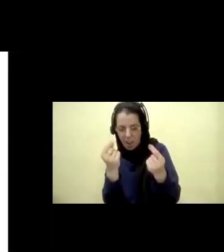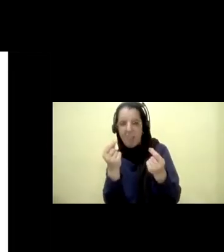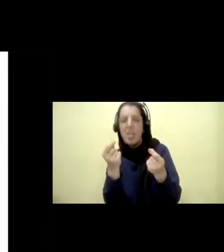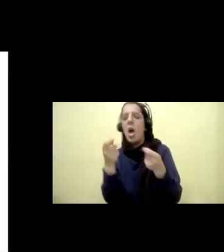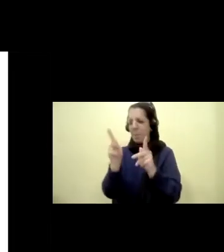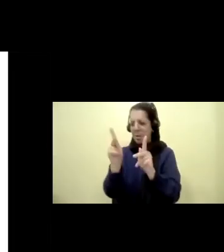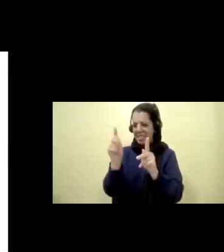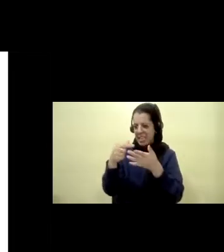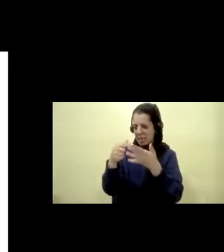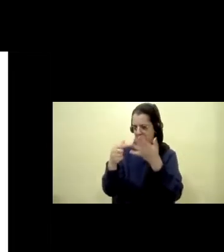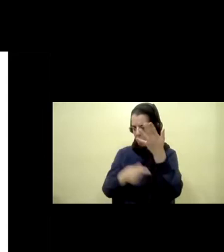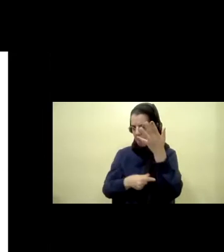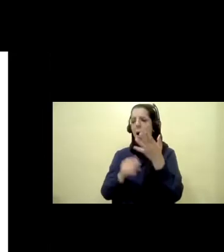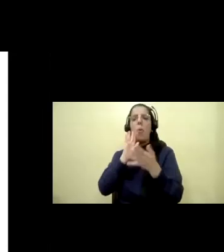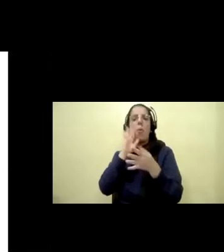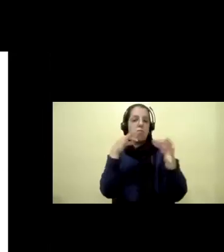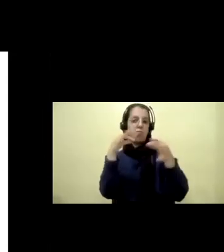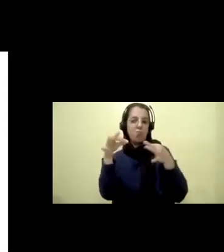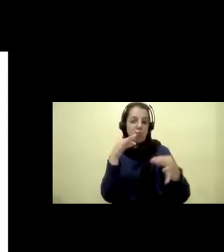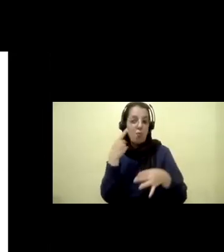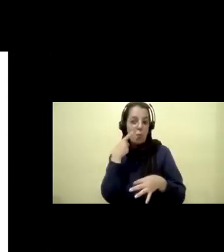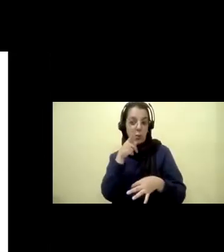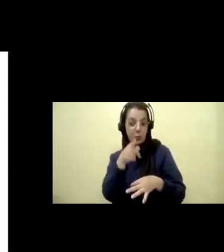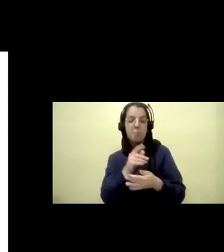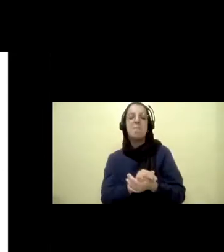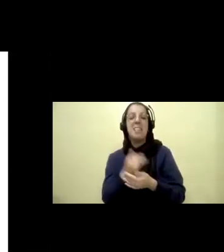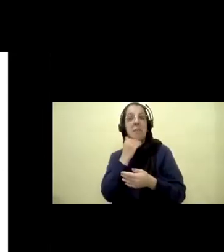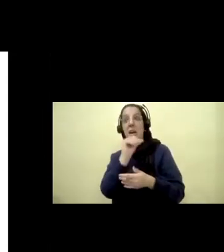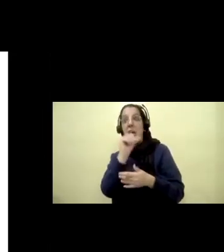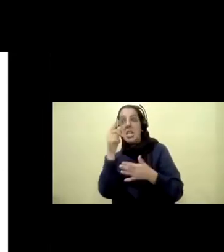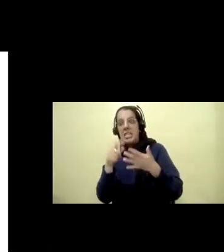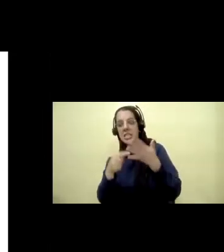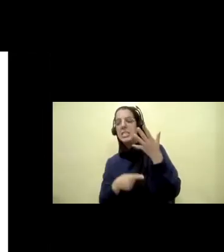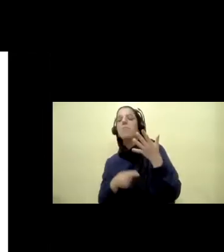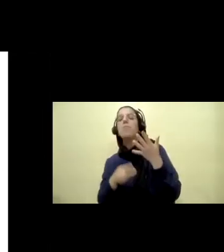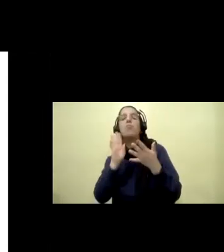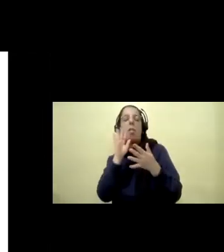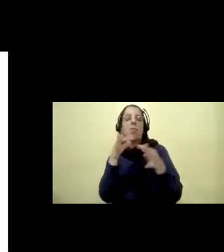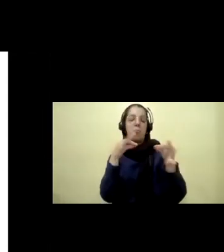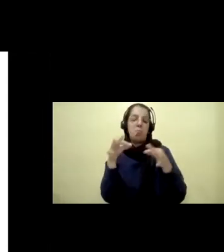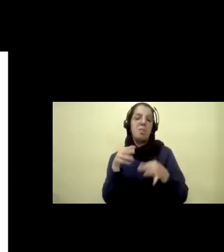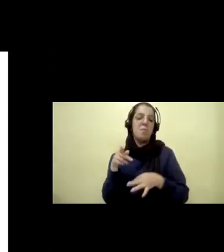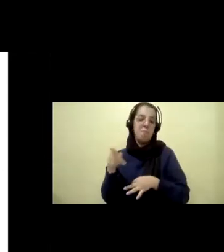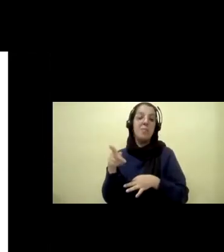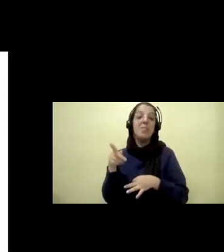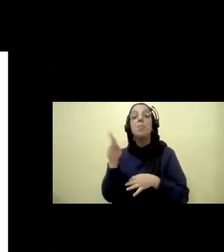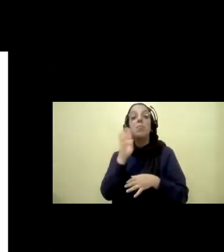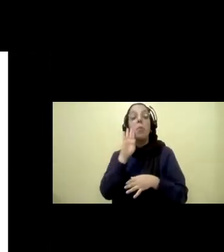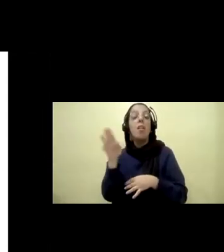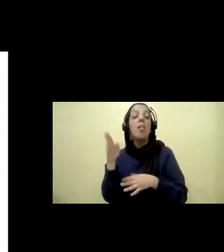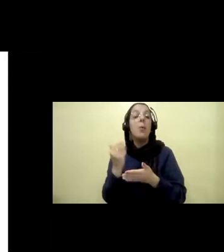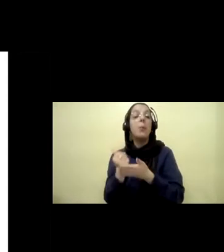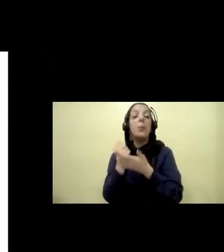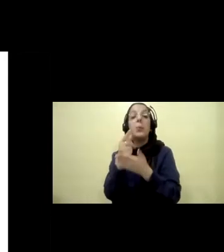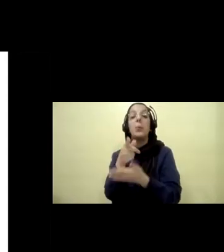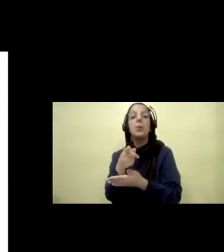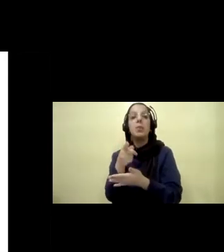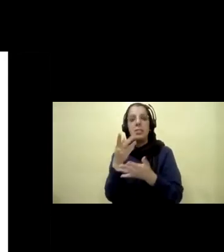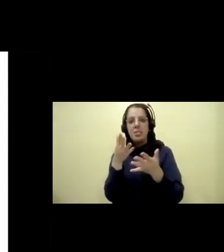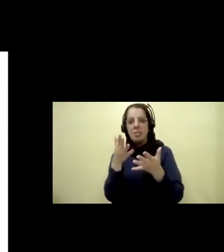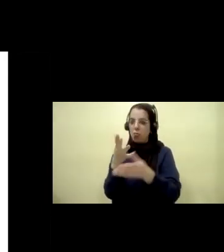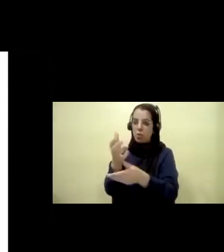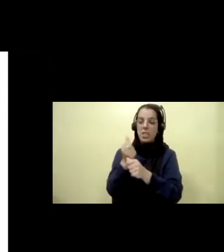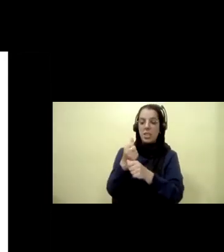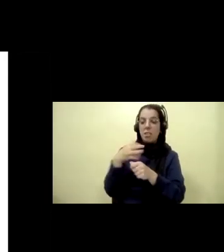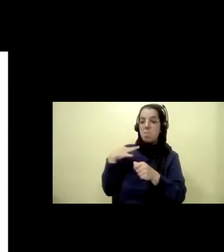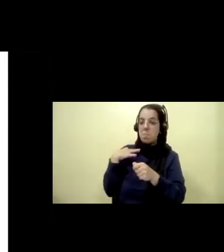might need, if there are additional permits that you might need. And she'll also just help you get that permit that